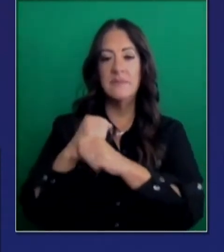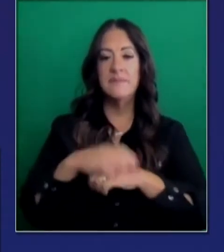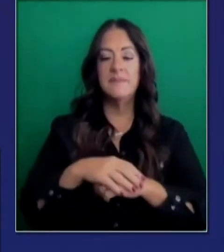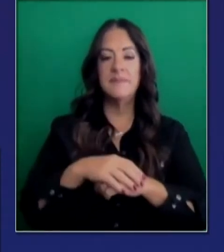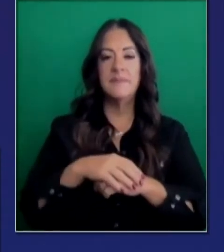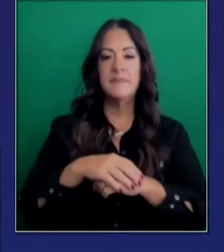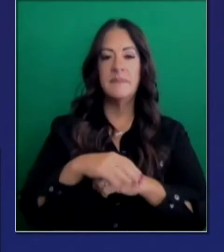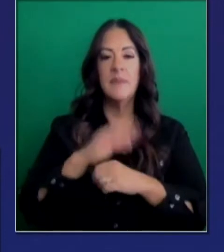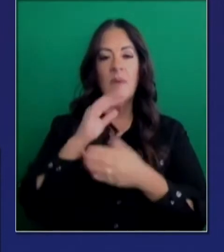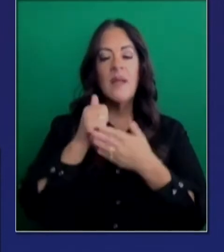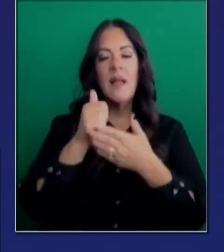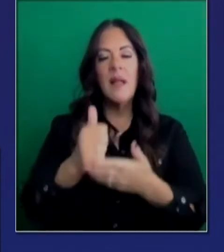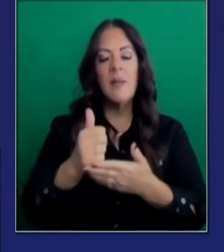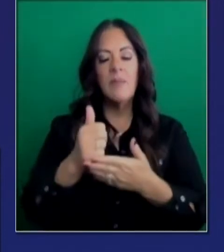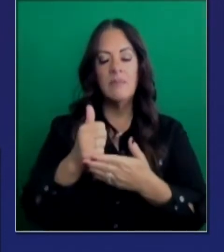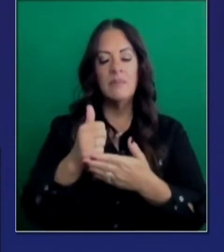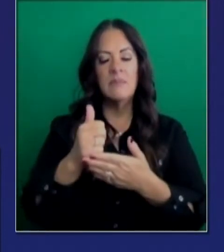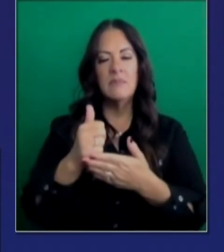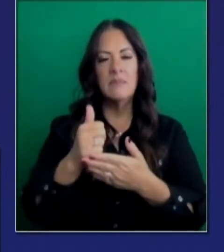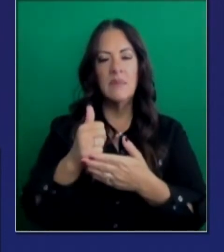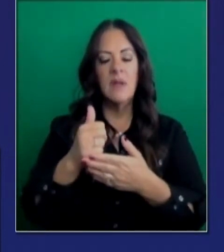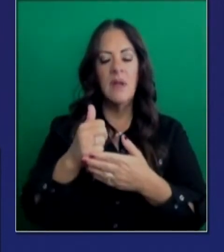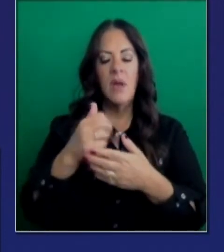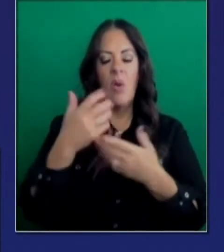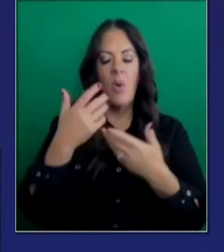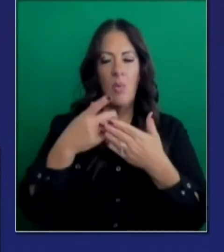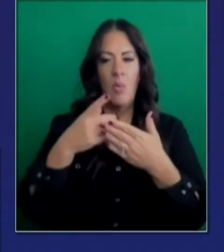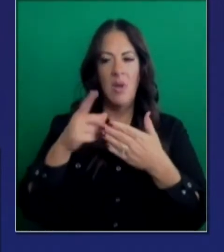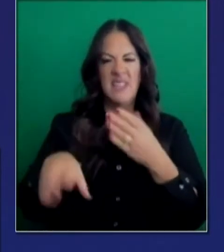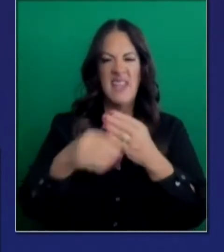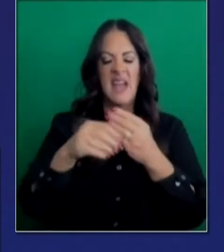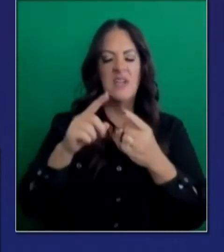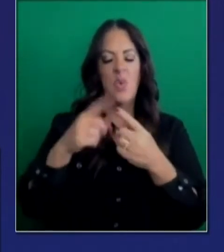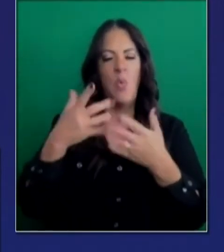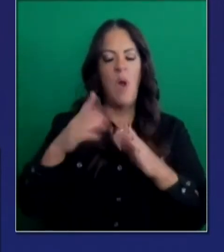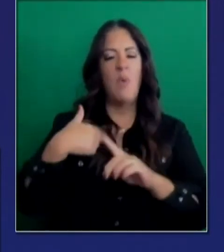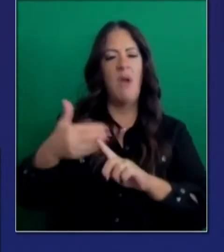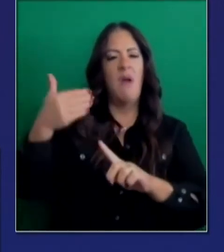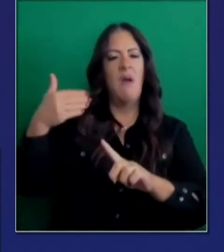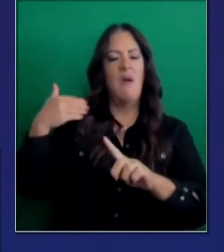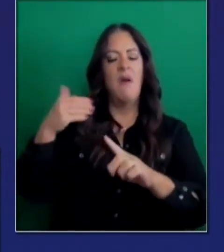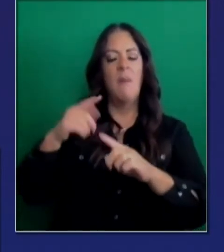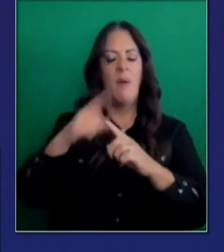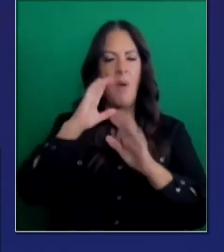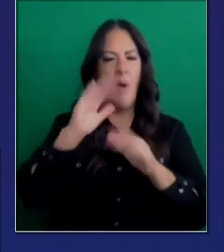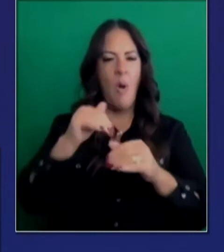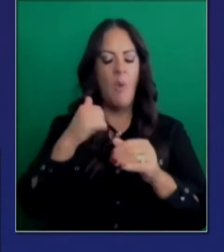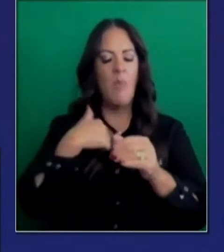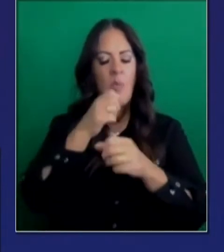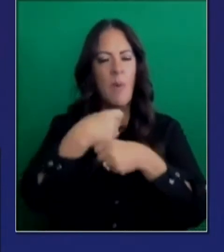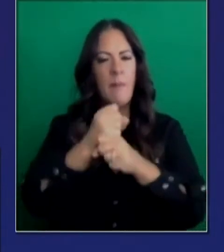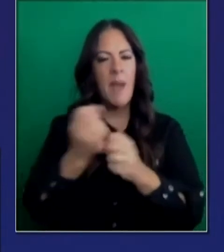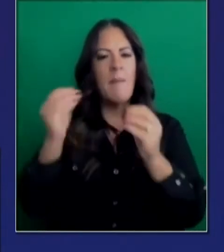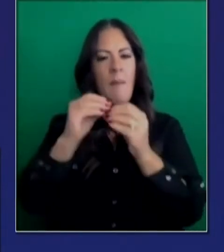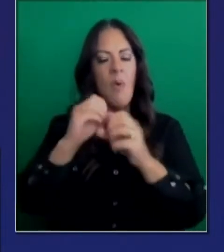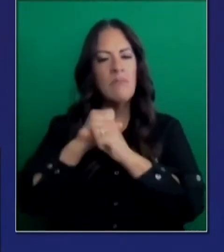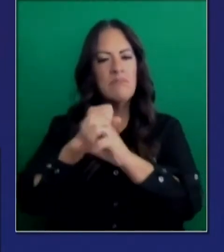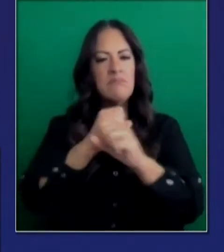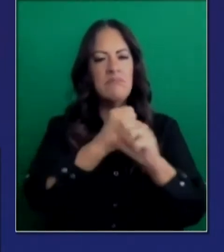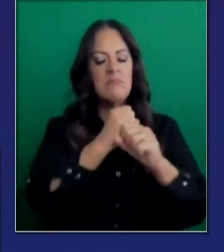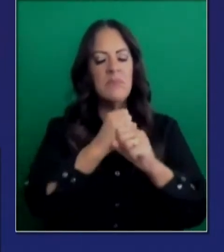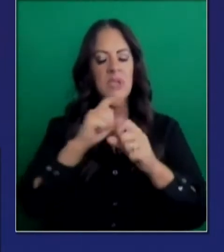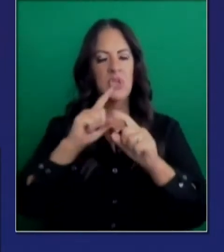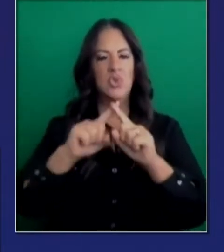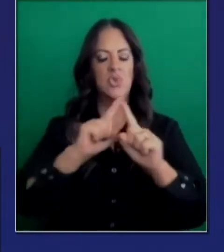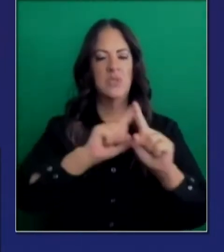we've already been doing, and you'll be seeing a lot more. We hope to invest with the support of the legislature,